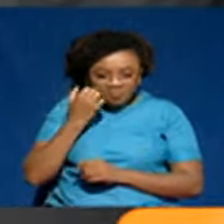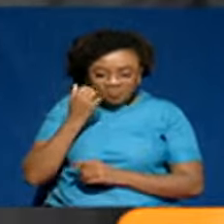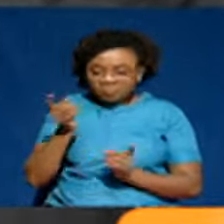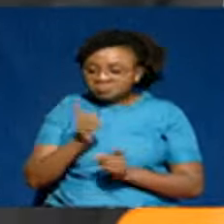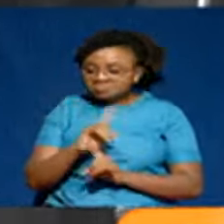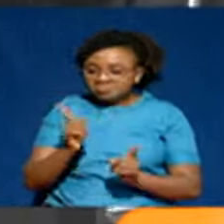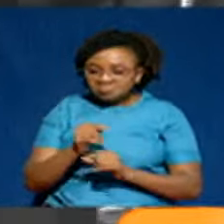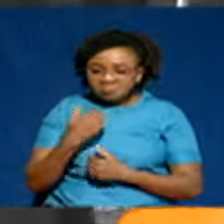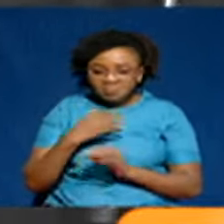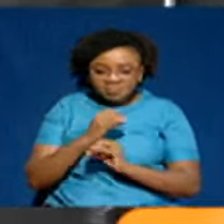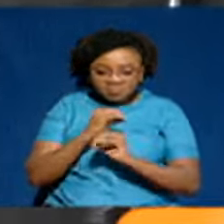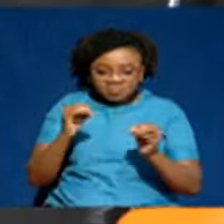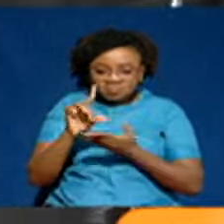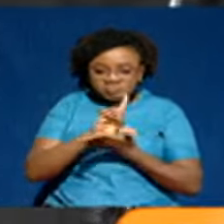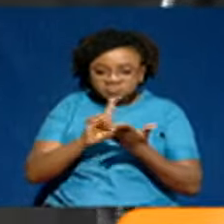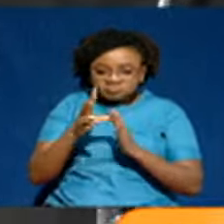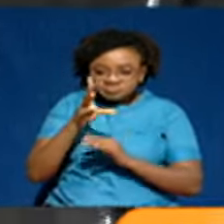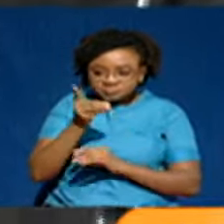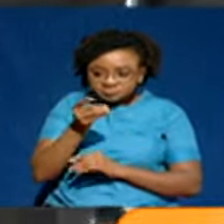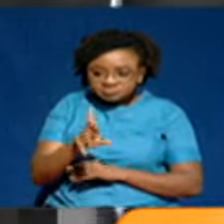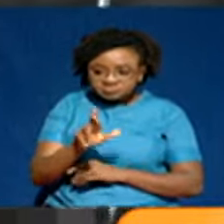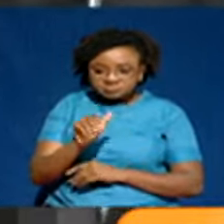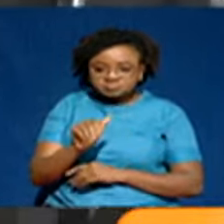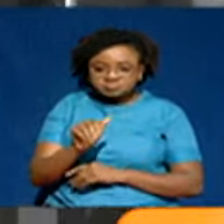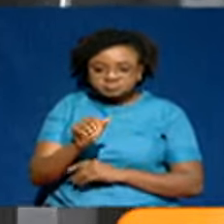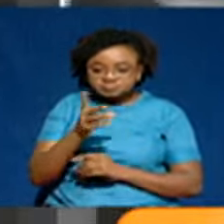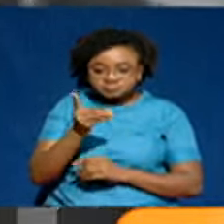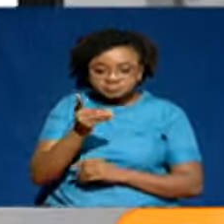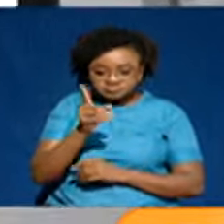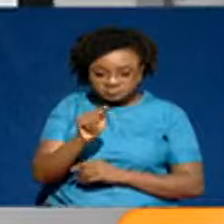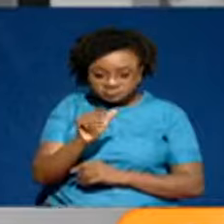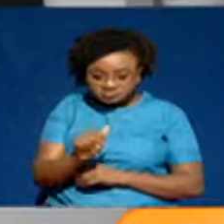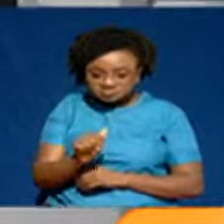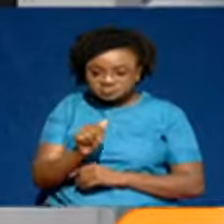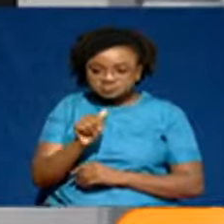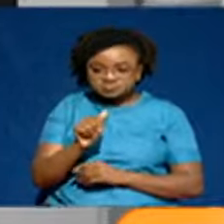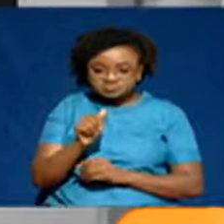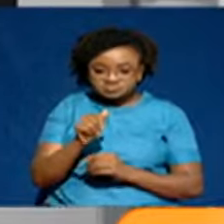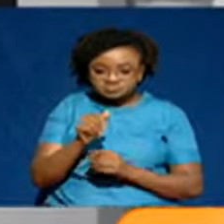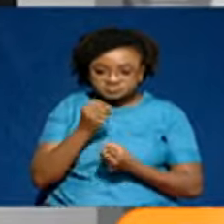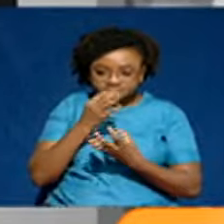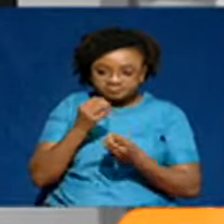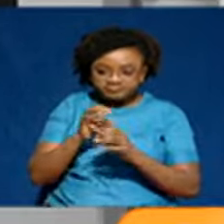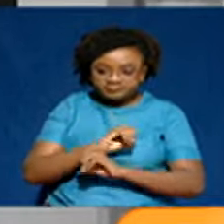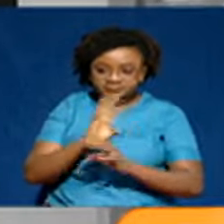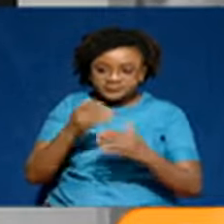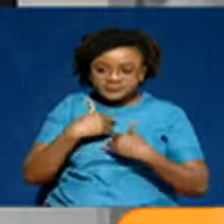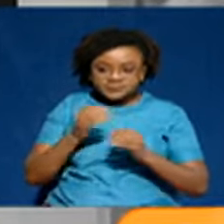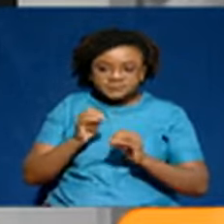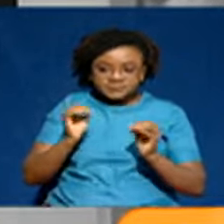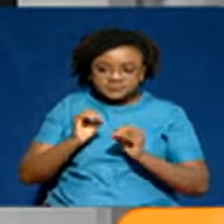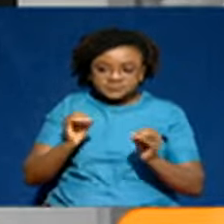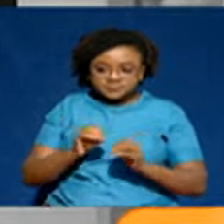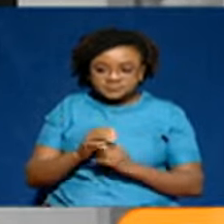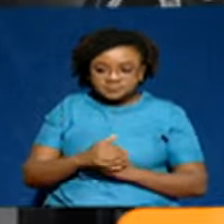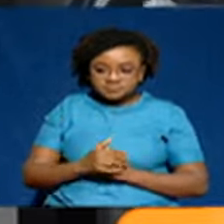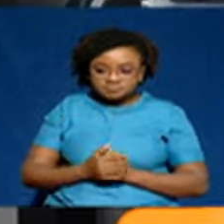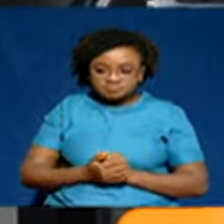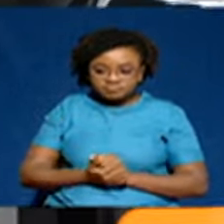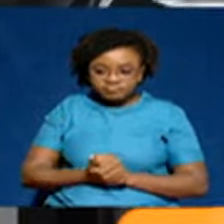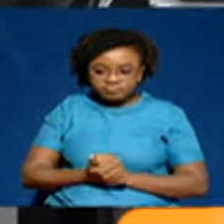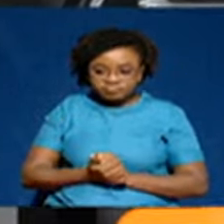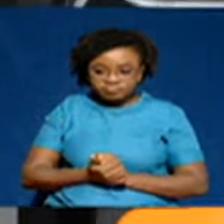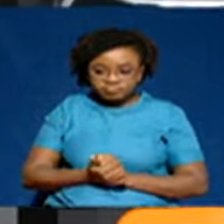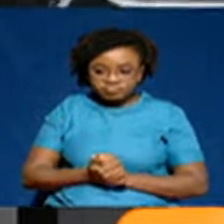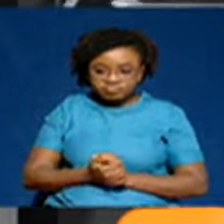no local data on endometriosis in Kenya. Very little attention has been given to it by clinicians and the government.